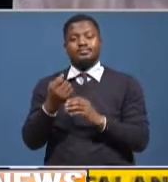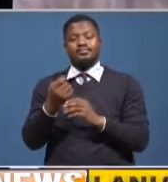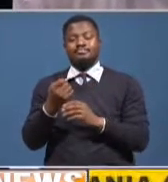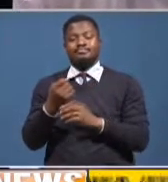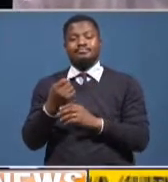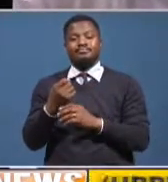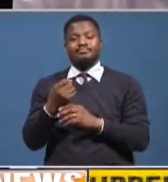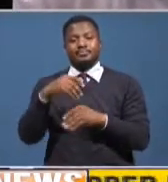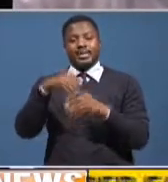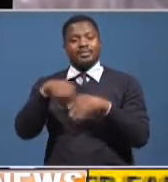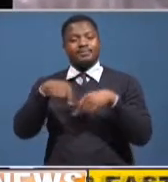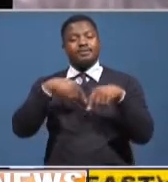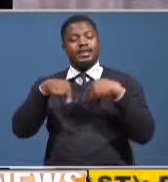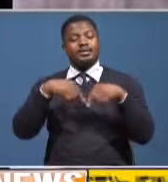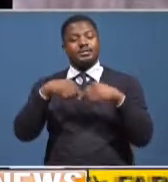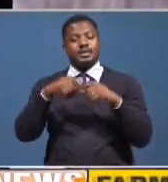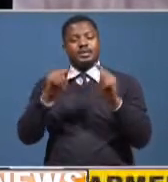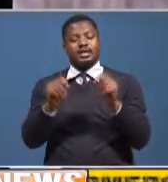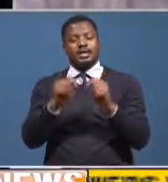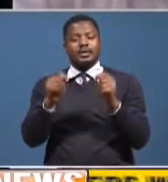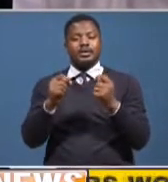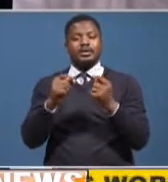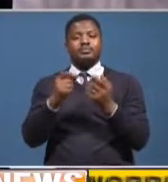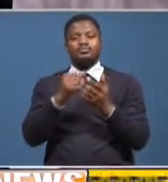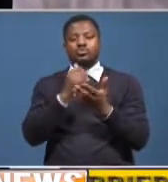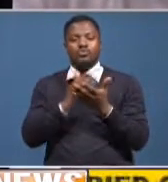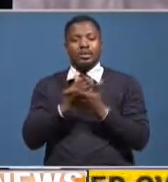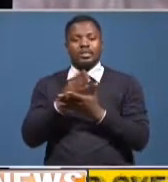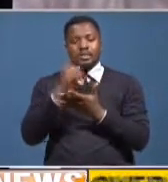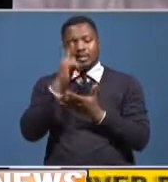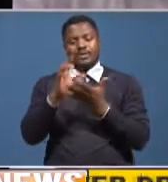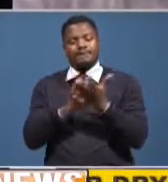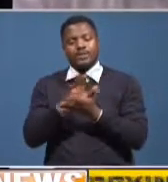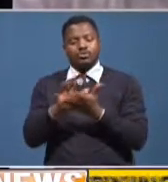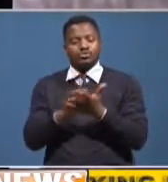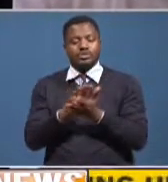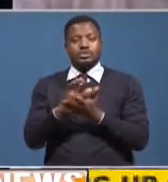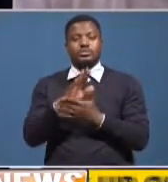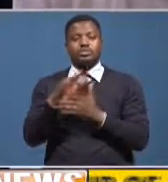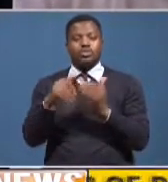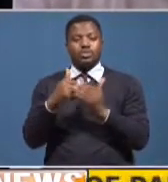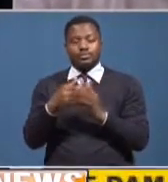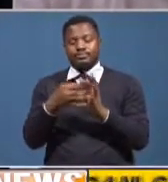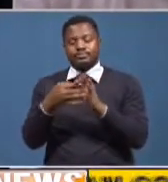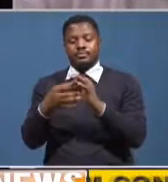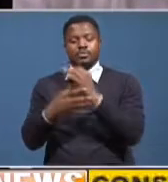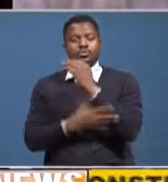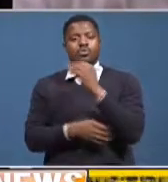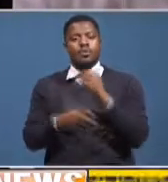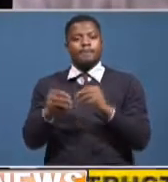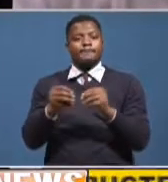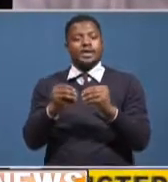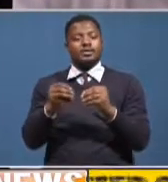infighting, technical deficiencies, and confusion can only be attributed to poor